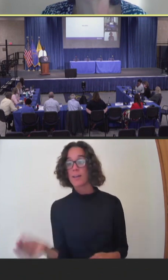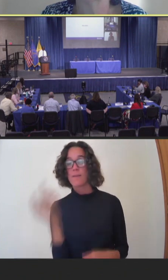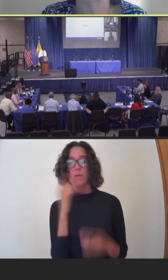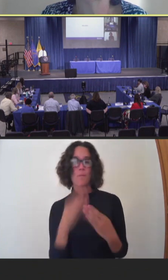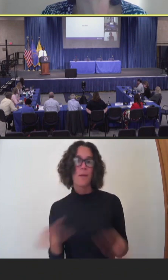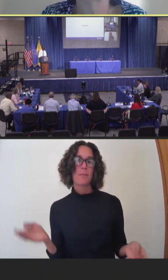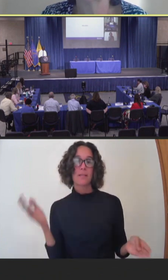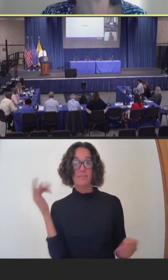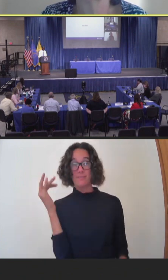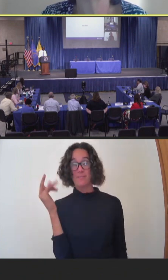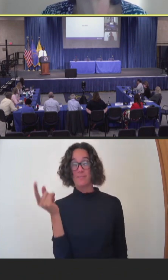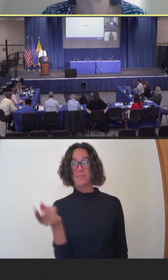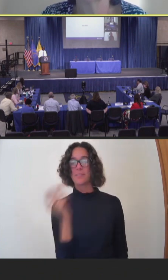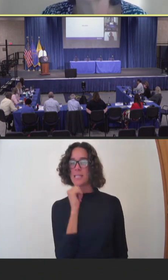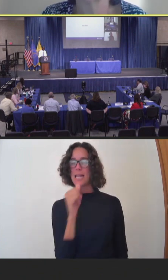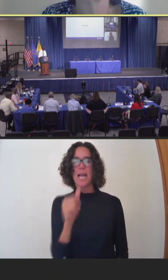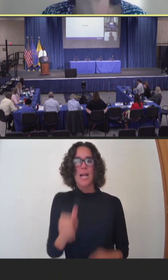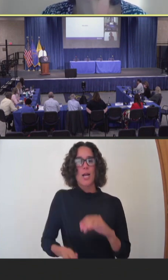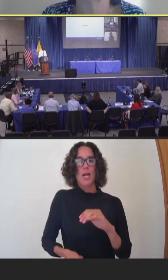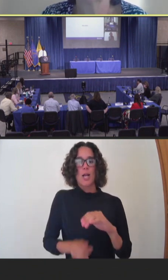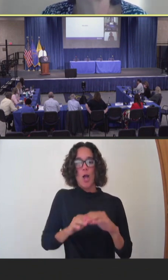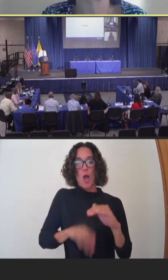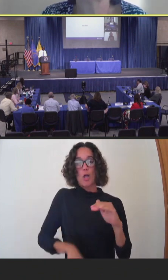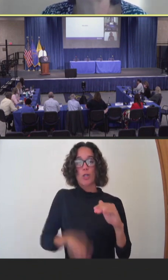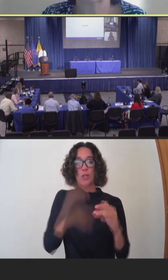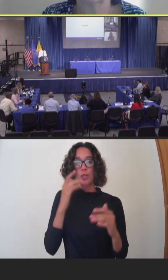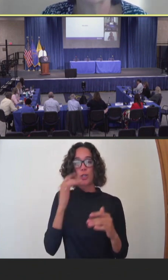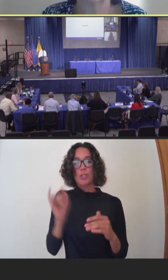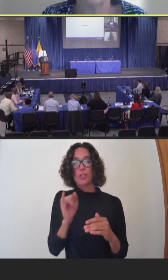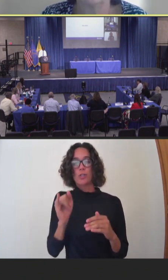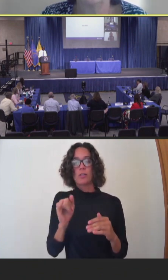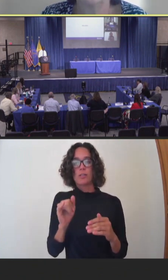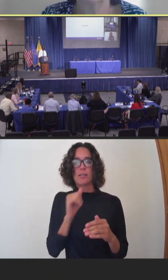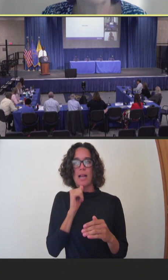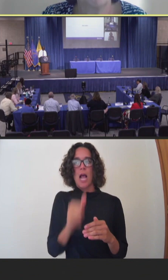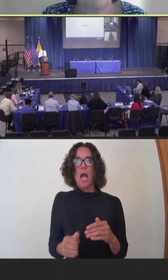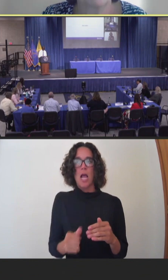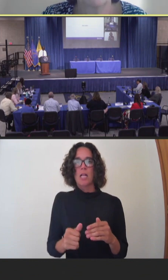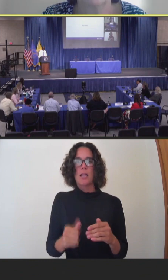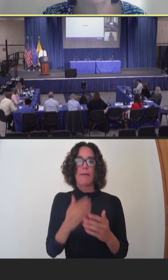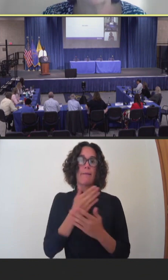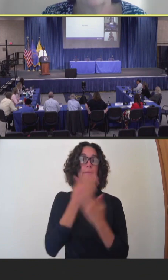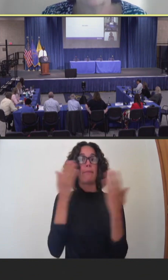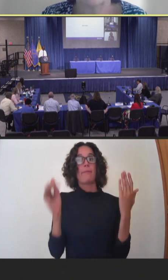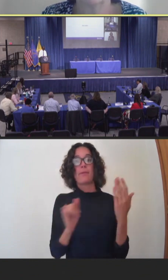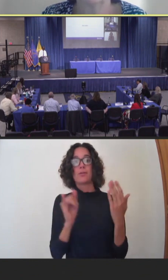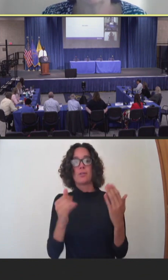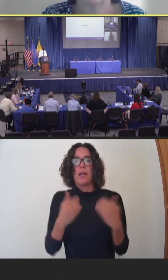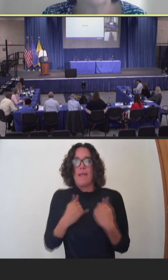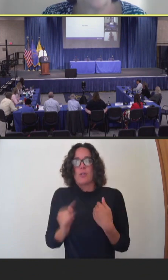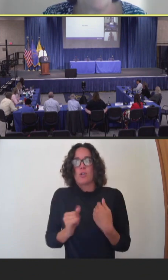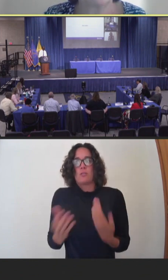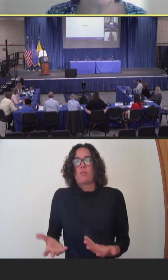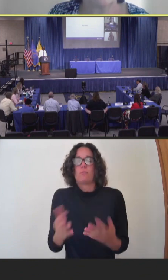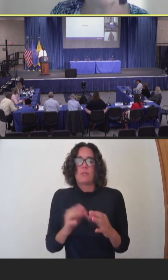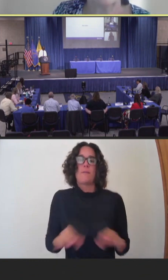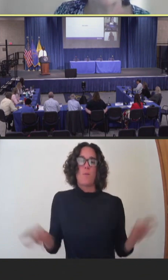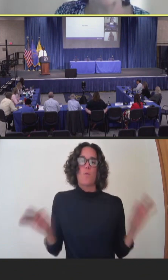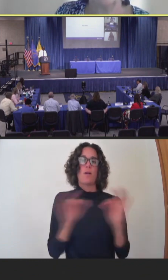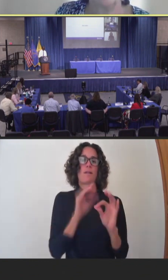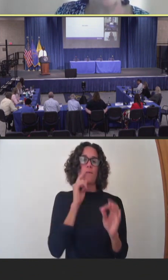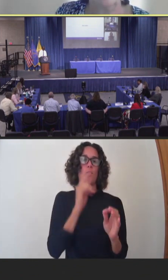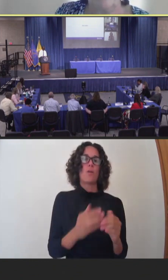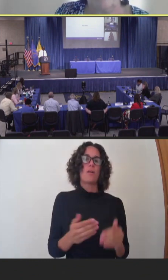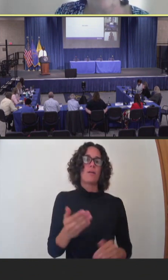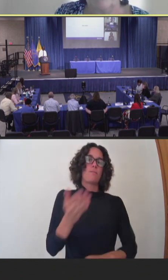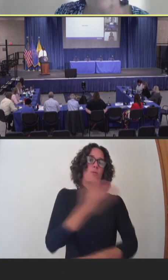not underinsured or uninsured, et cetera. So I think that's an important piece, improving access.